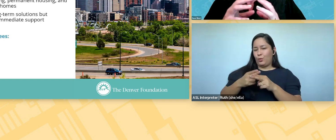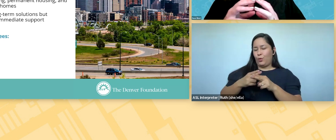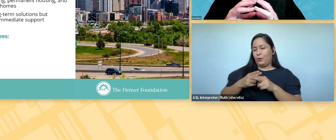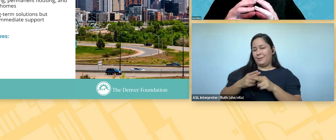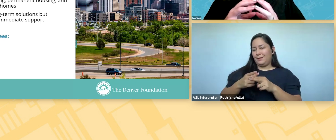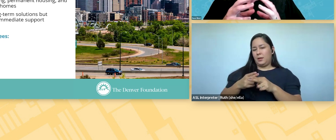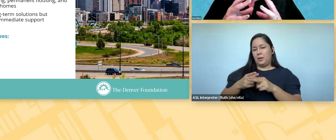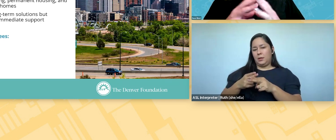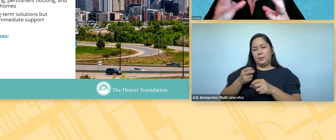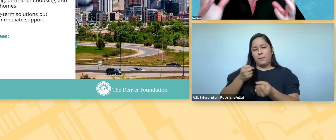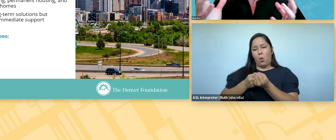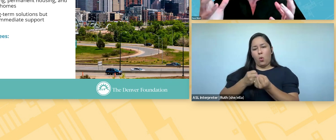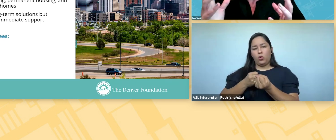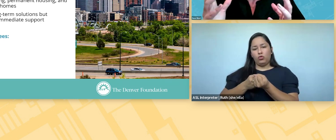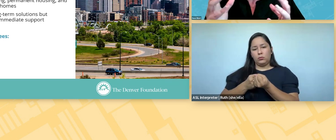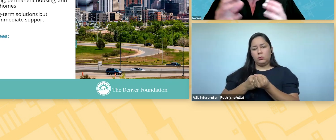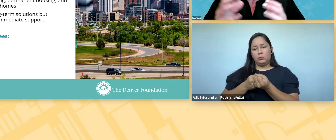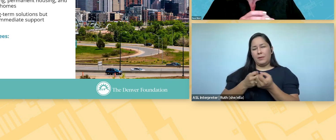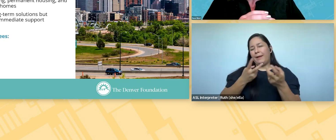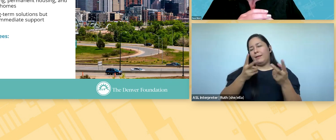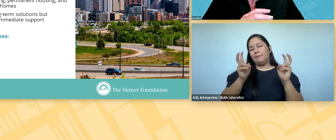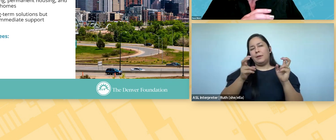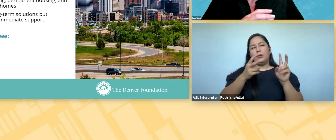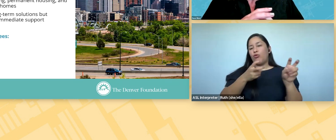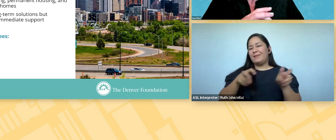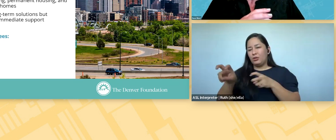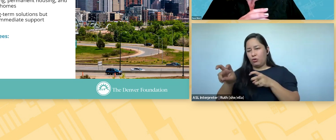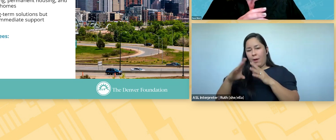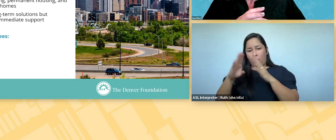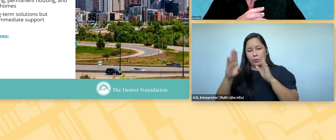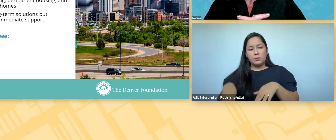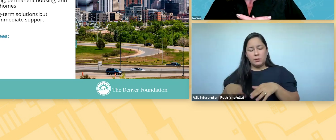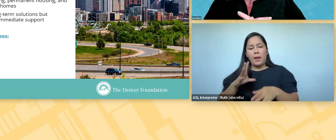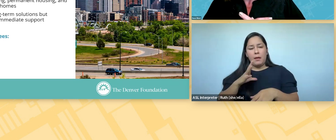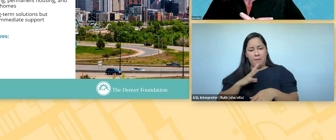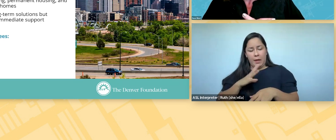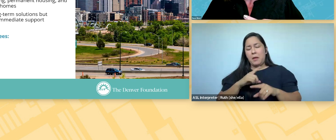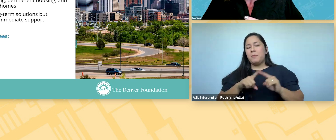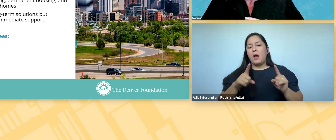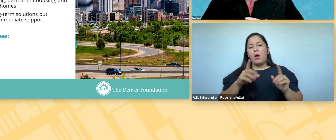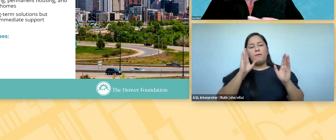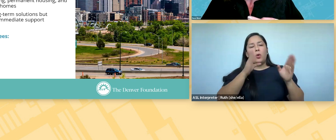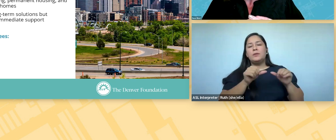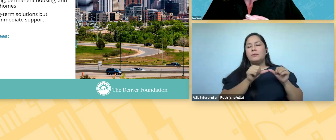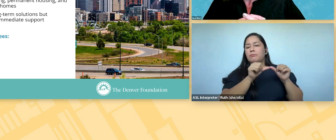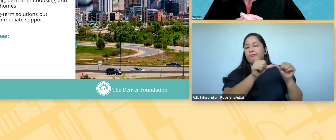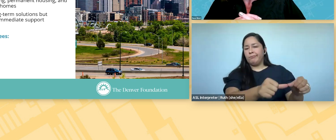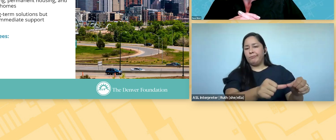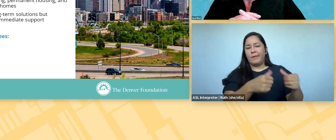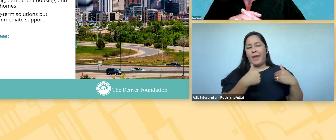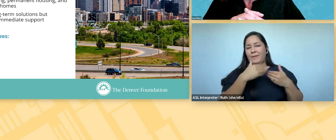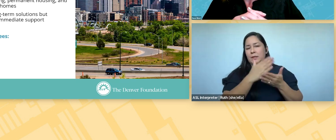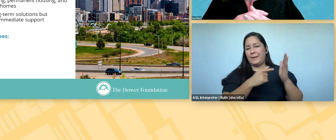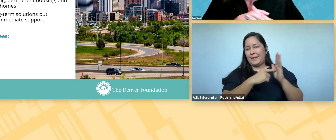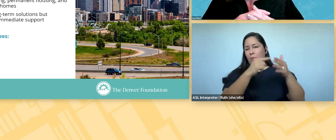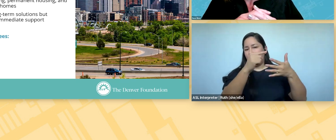transitional housing will be considered, but those more permanent solutions will also be considered. And here are some examples of some of these grantees. Okay,